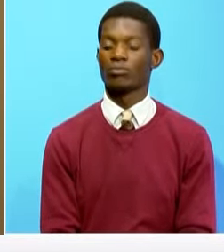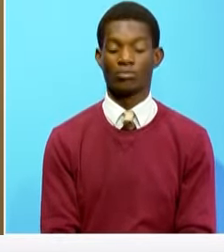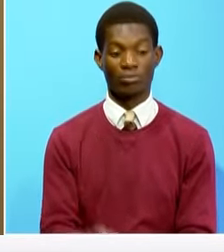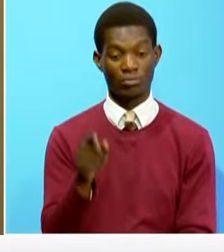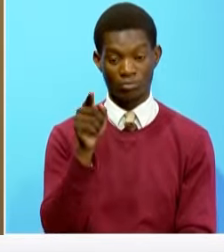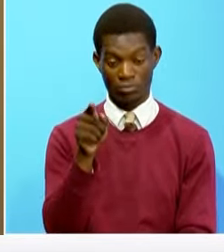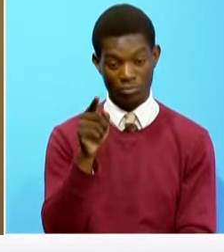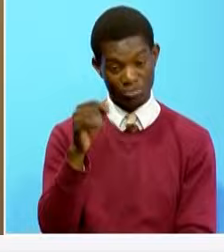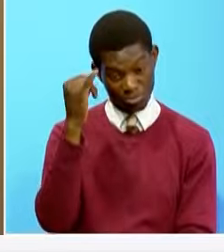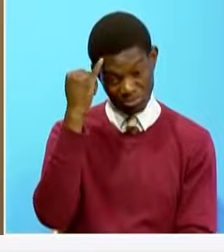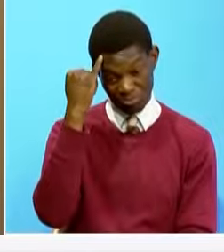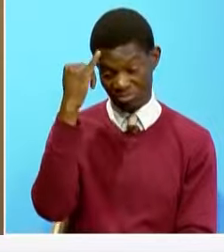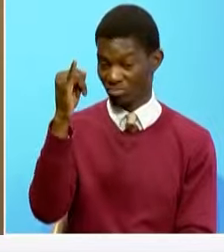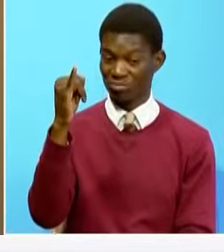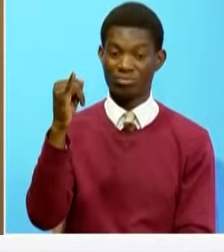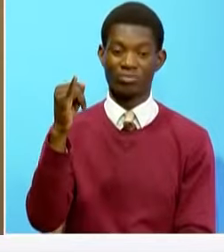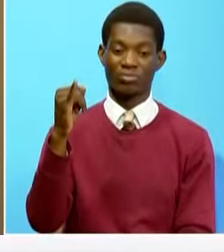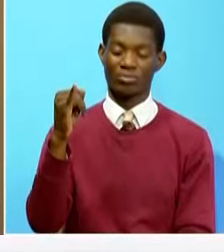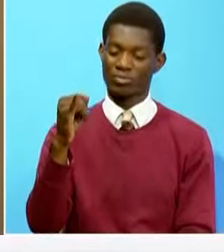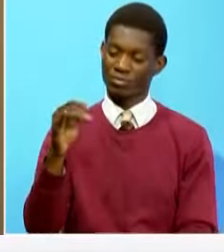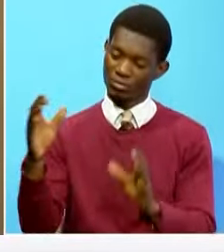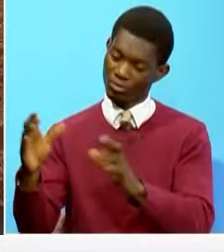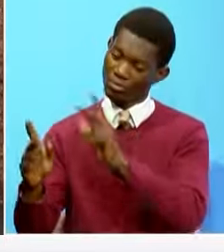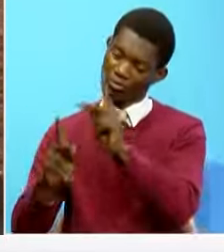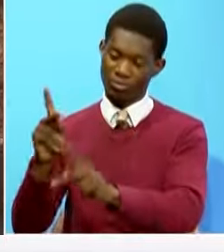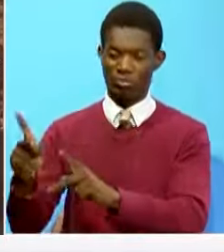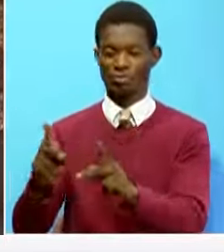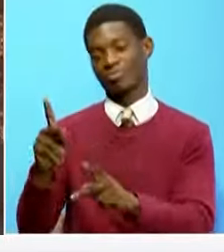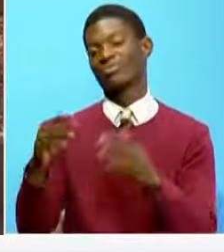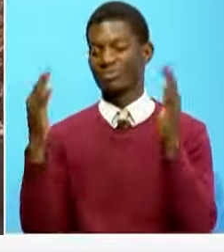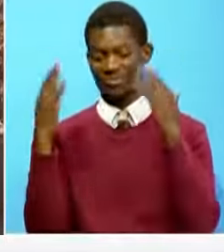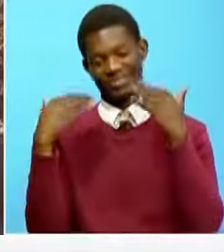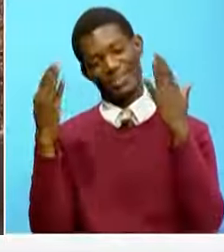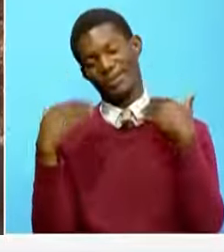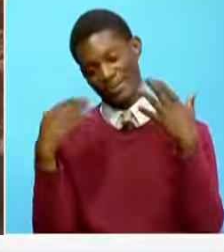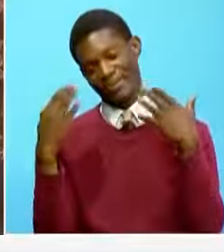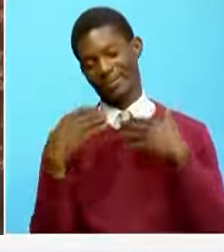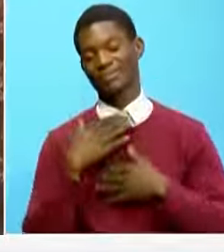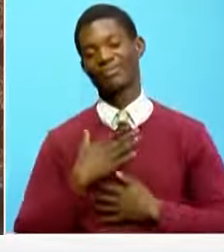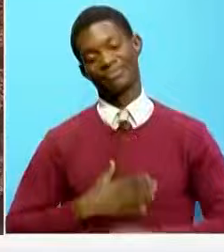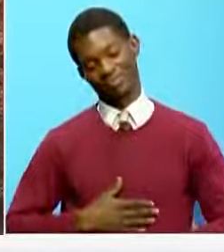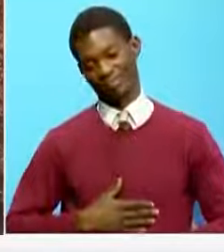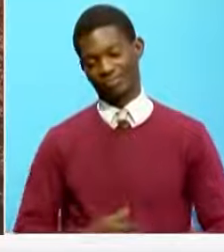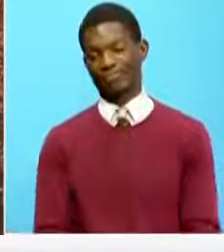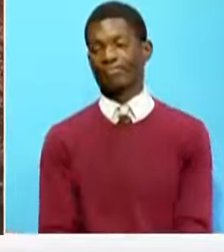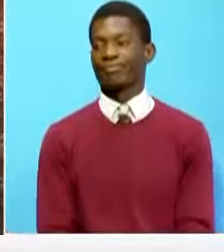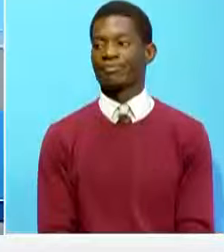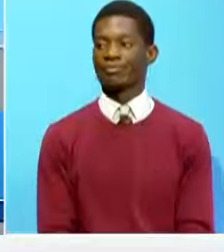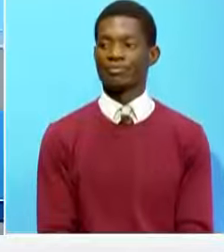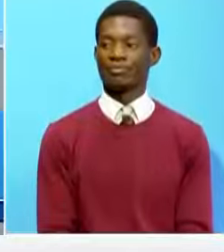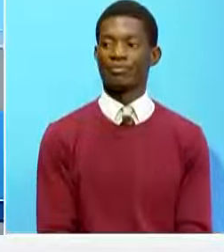initiative coming here, it's a plus. It's a relief to the community. Patso Dimbani, Chipangale District, Eastern